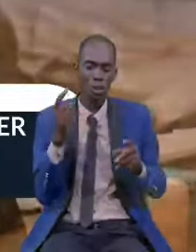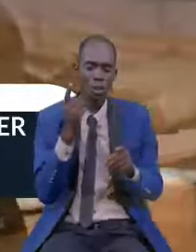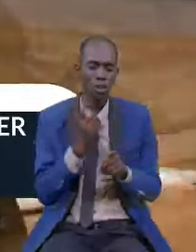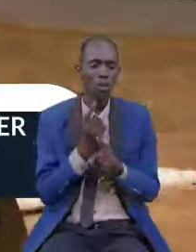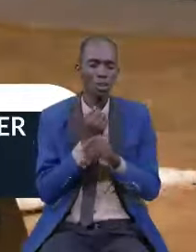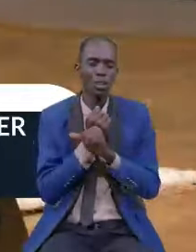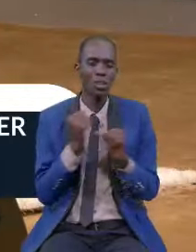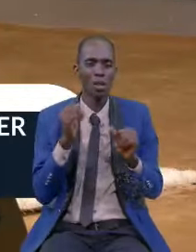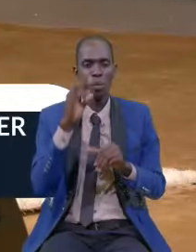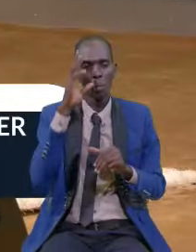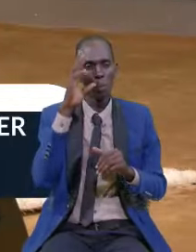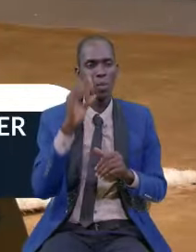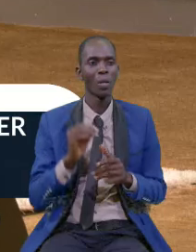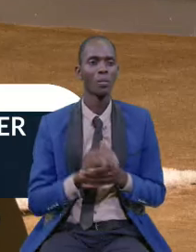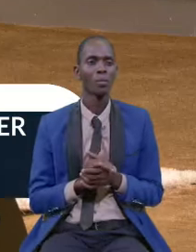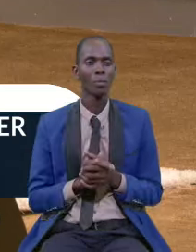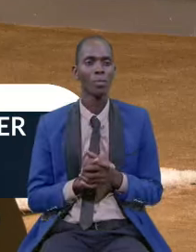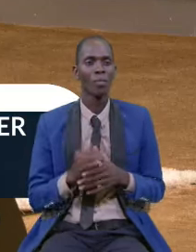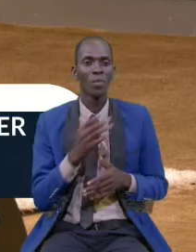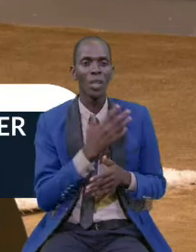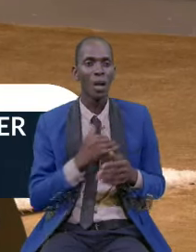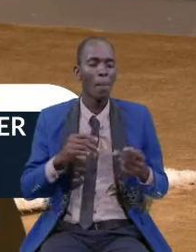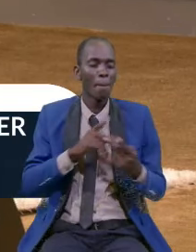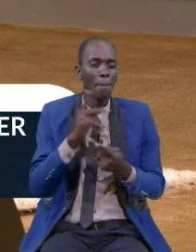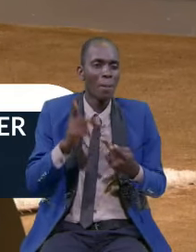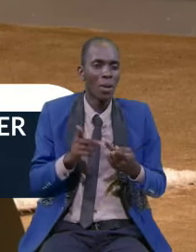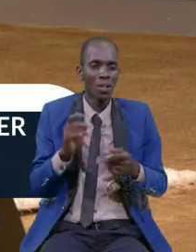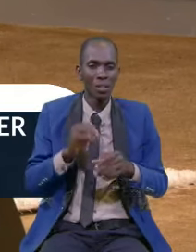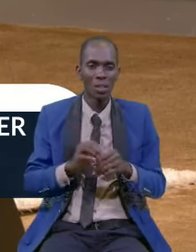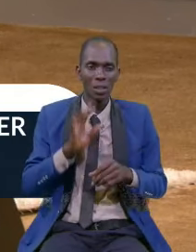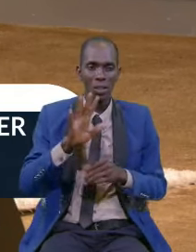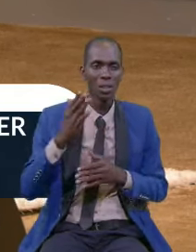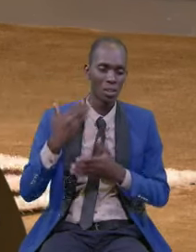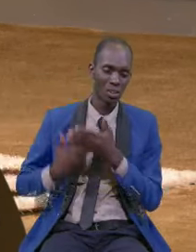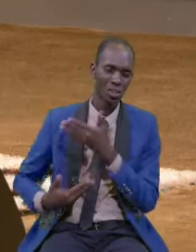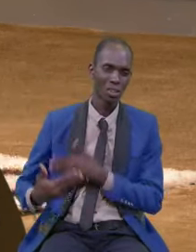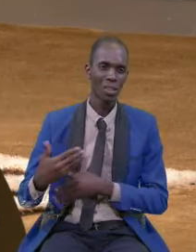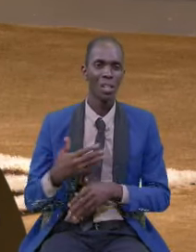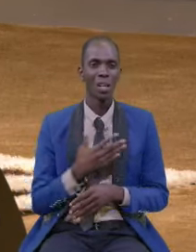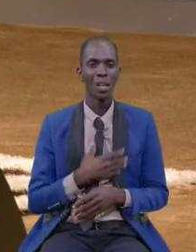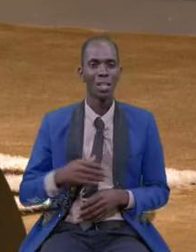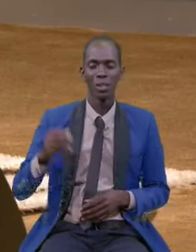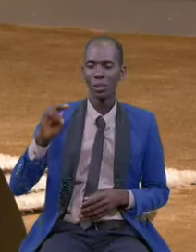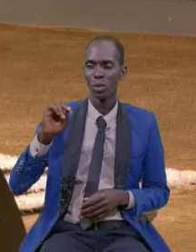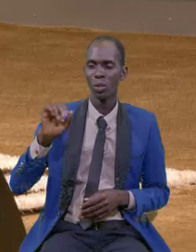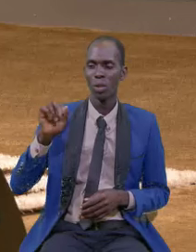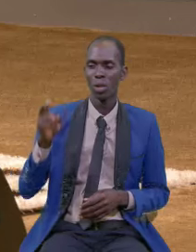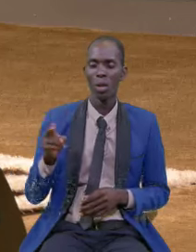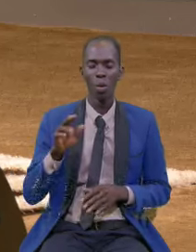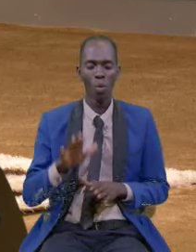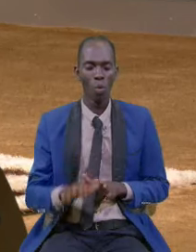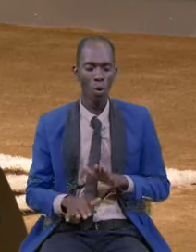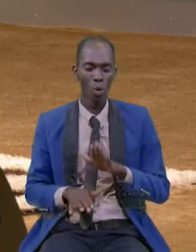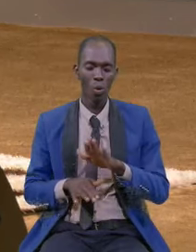perfect in his generations, and Noah walked with God.